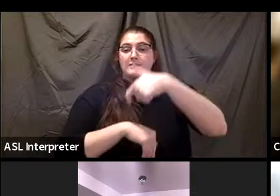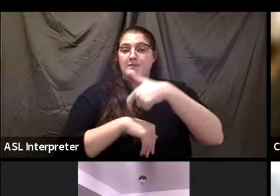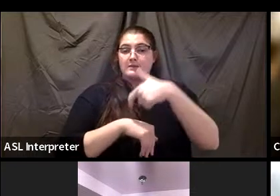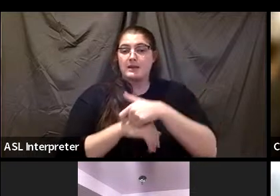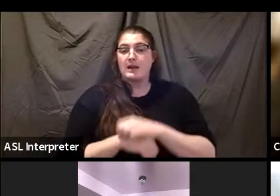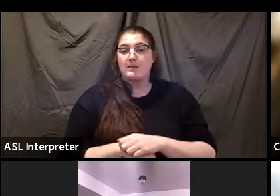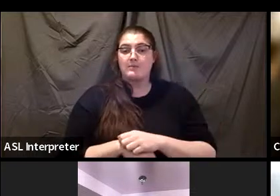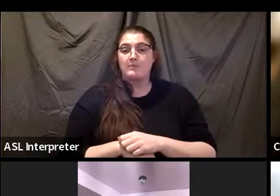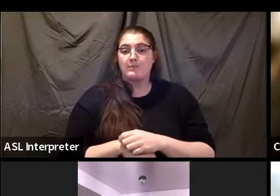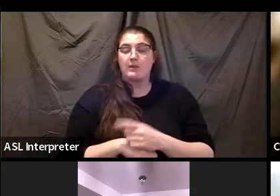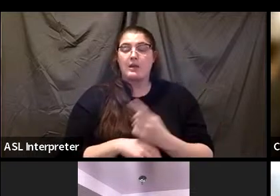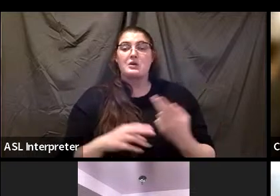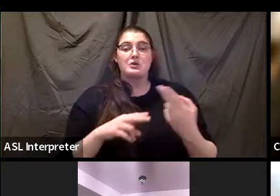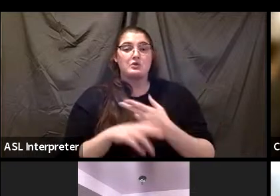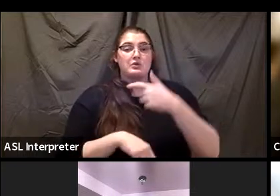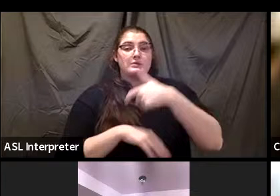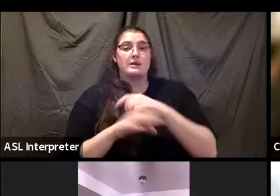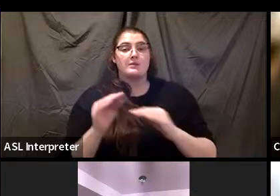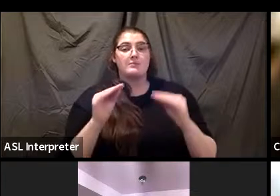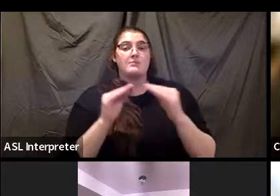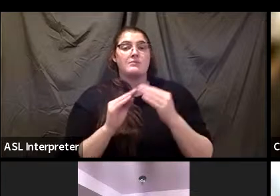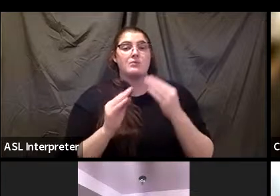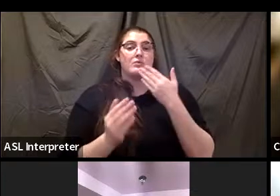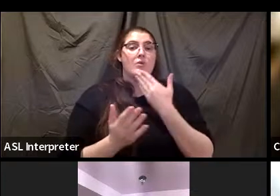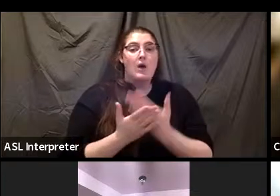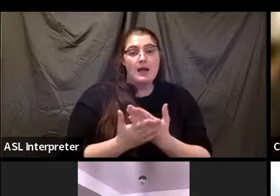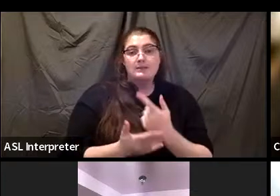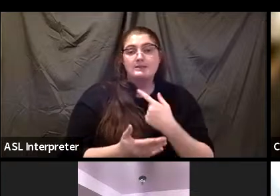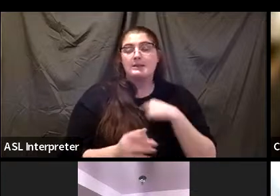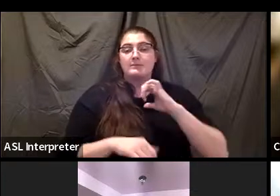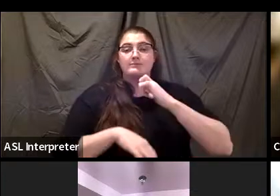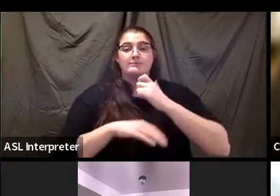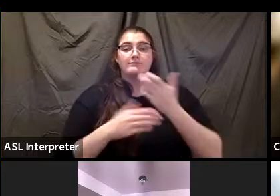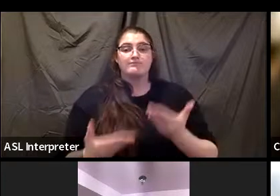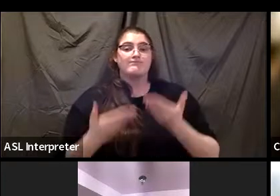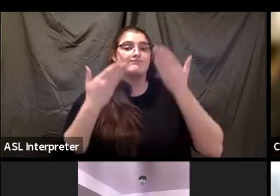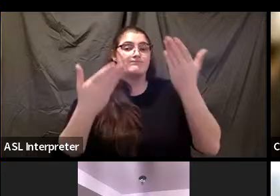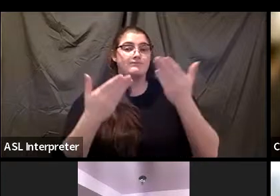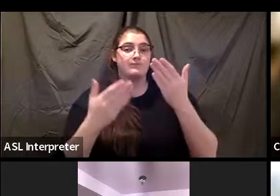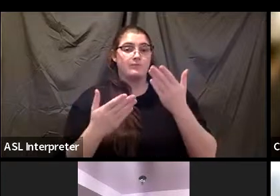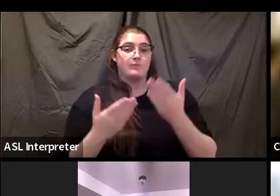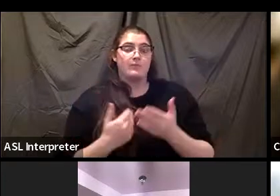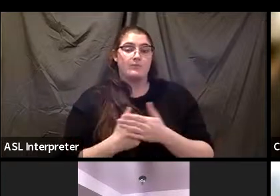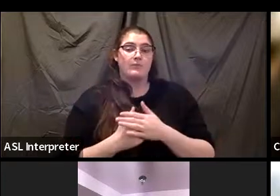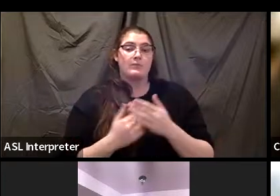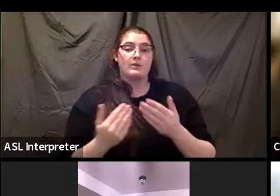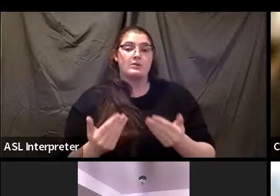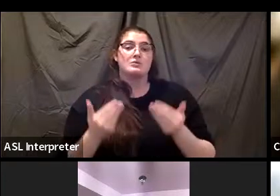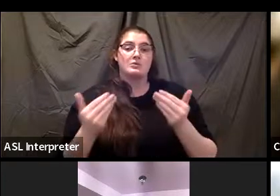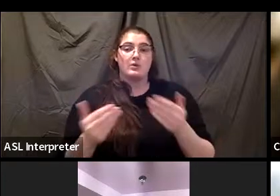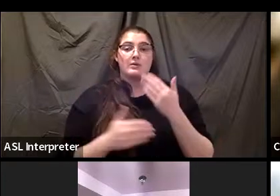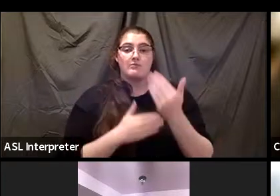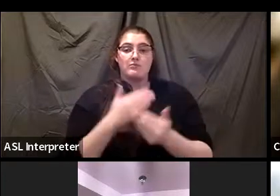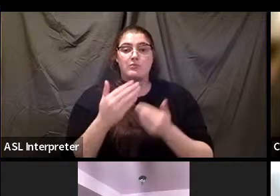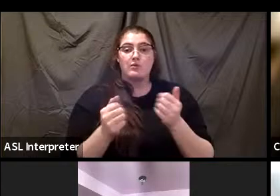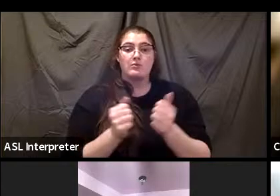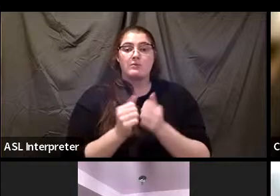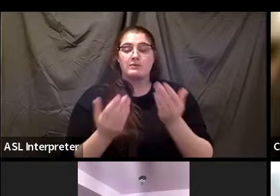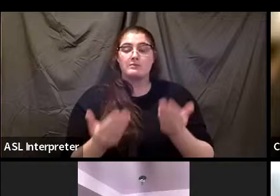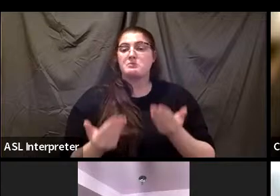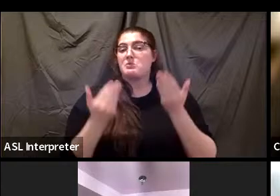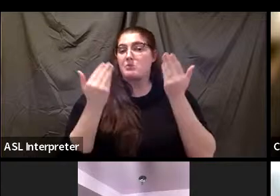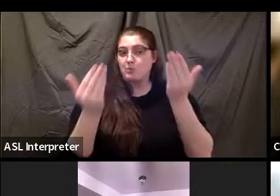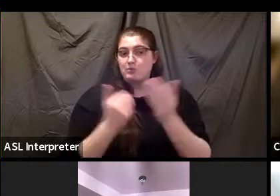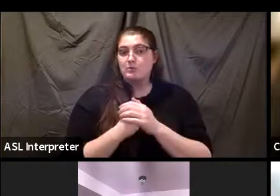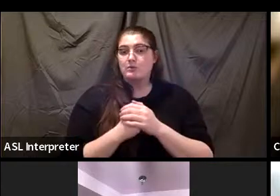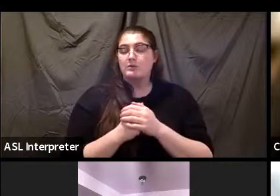use time more wisely, I'll put the motion on the floor for us to go ahead and move forward with this proposal.